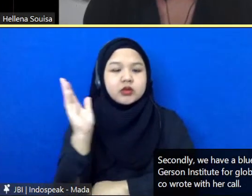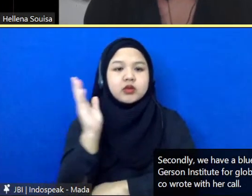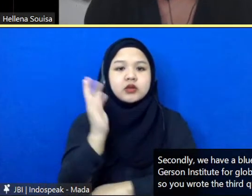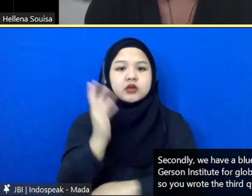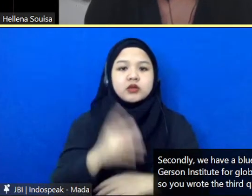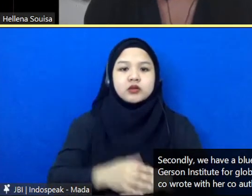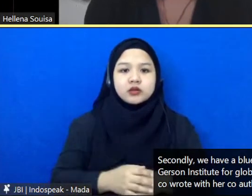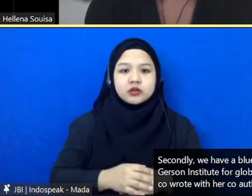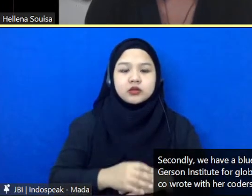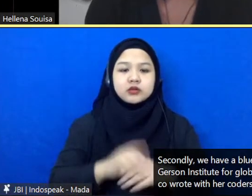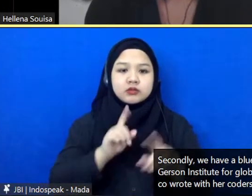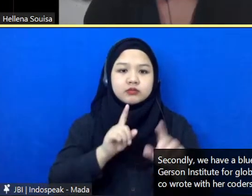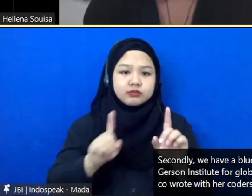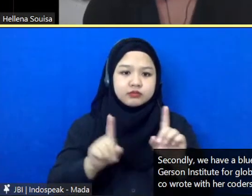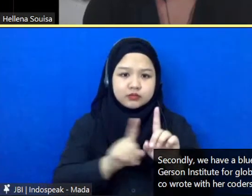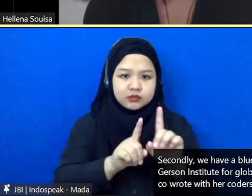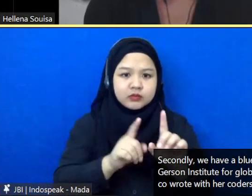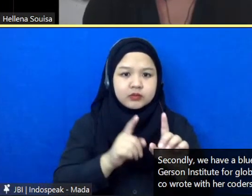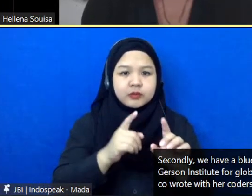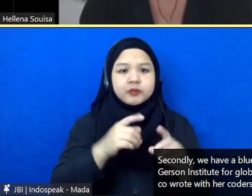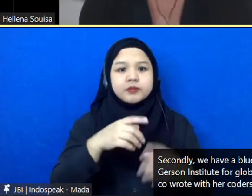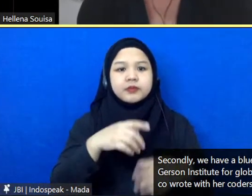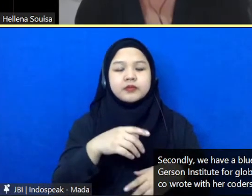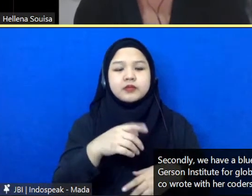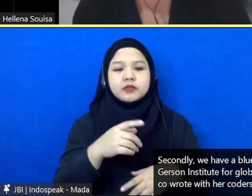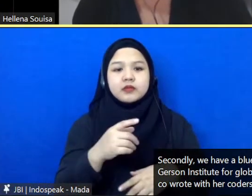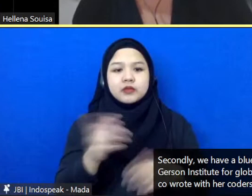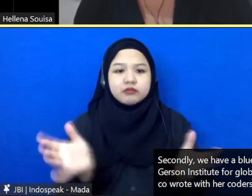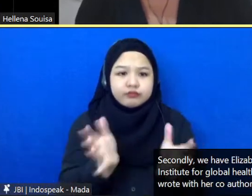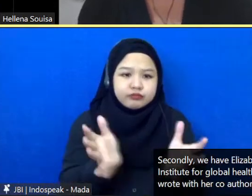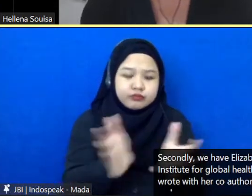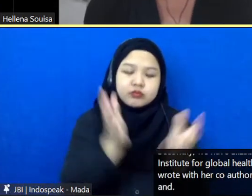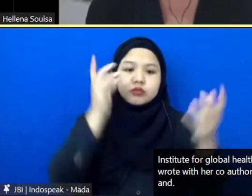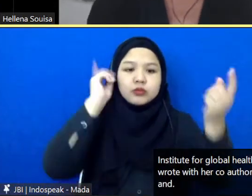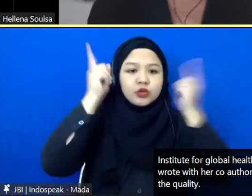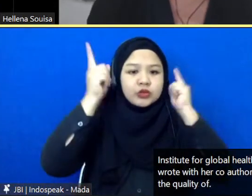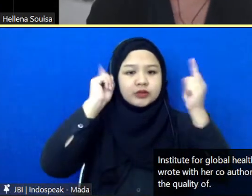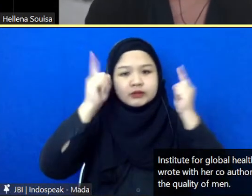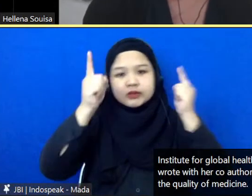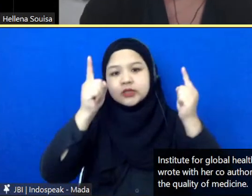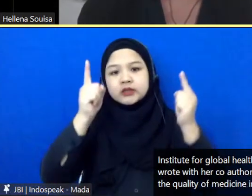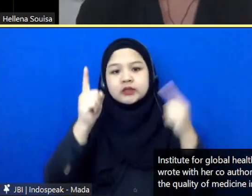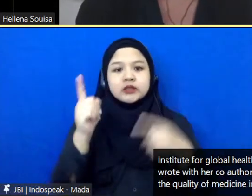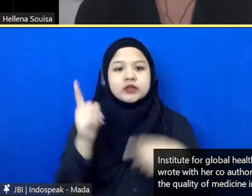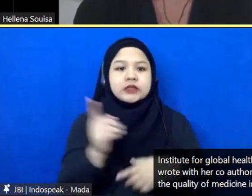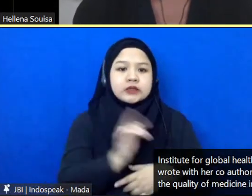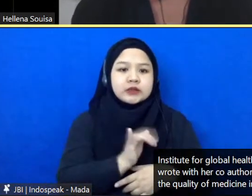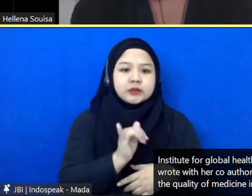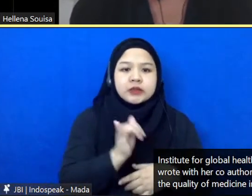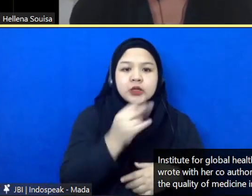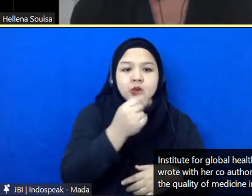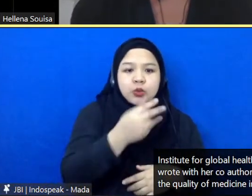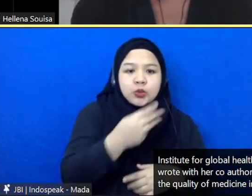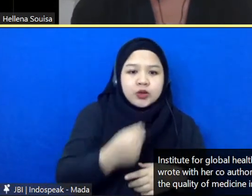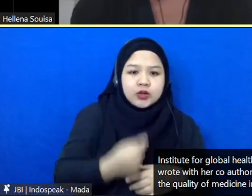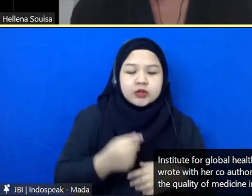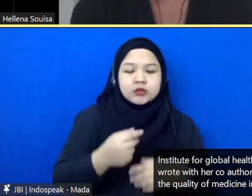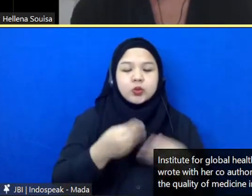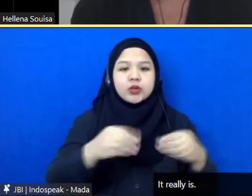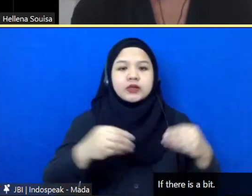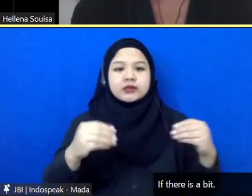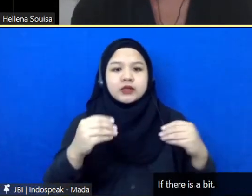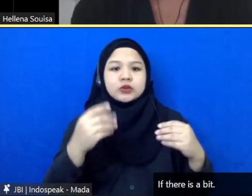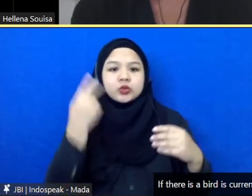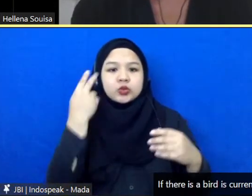co-authors, Pill Pushers, Politics, Money, and the Quality of Medicine in Indonesia. Ibu Elizabeth is